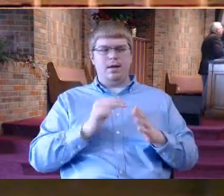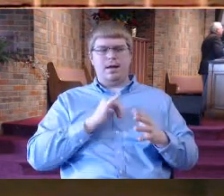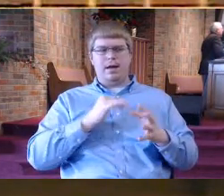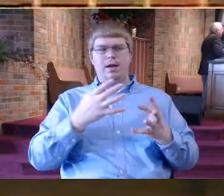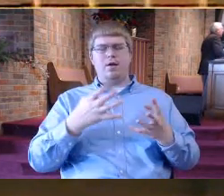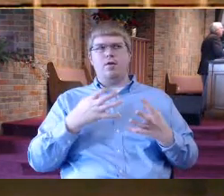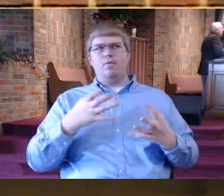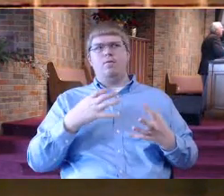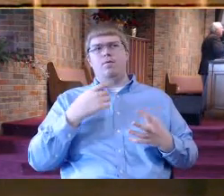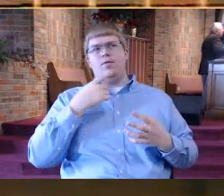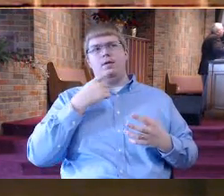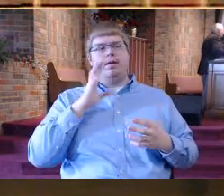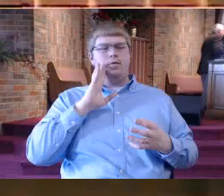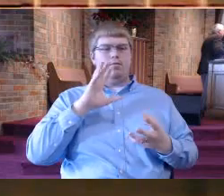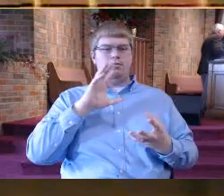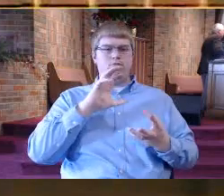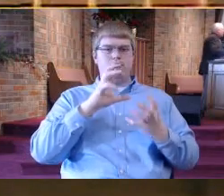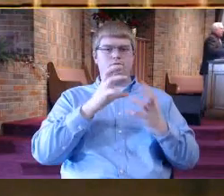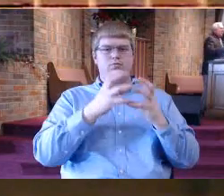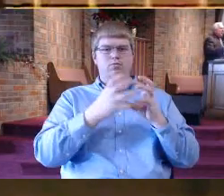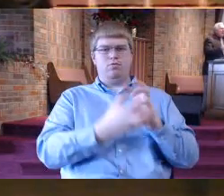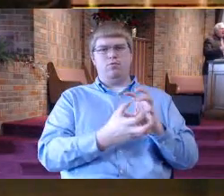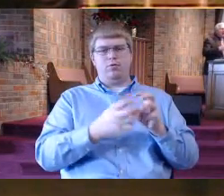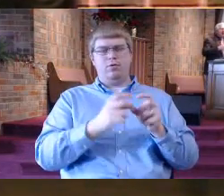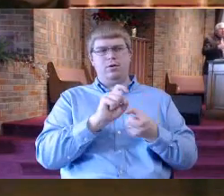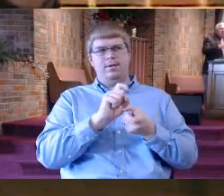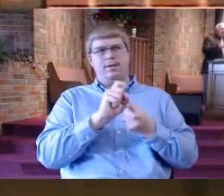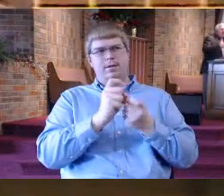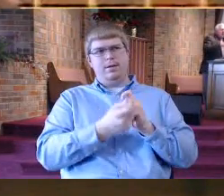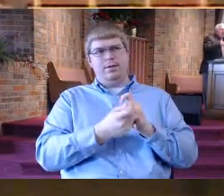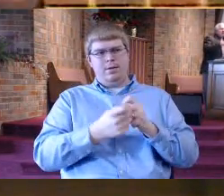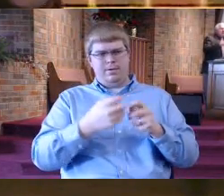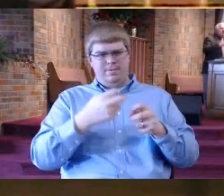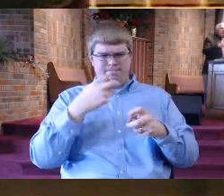forms itself in a very complex process.